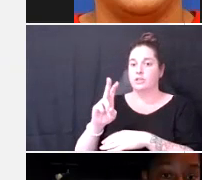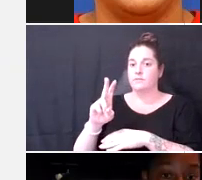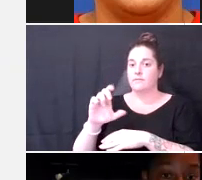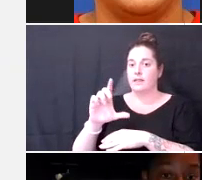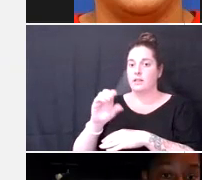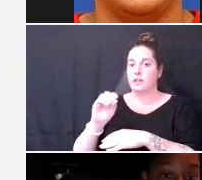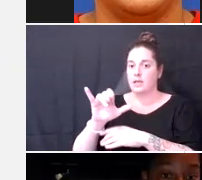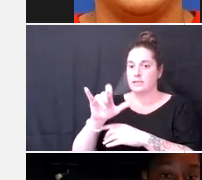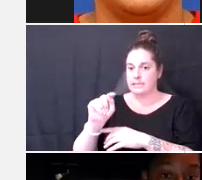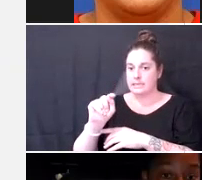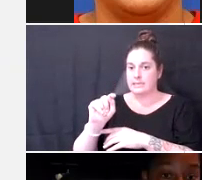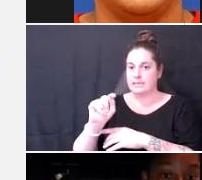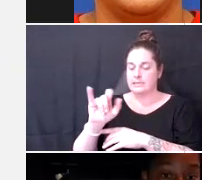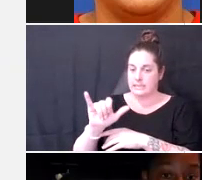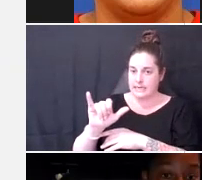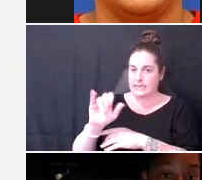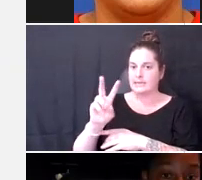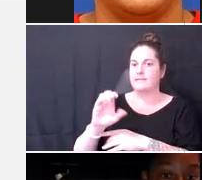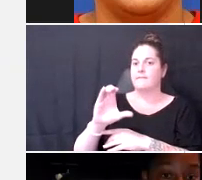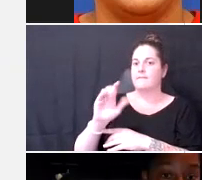and average speed is a scalar.